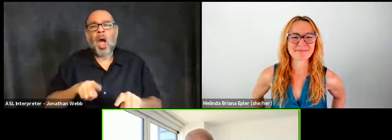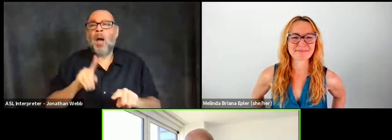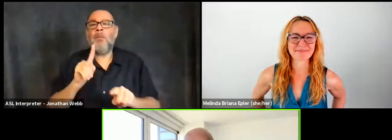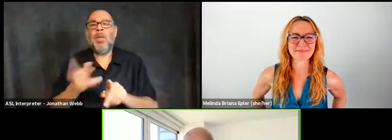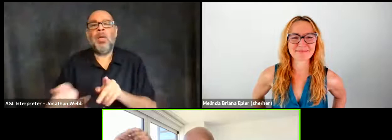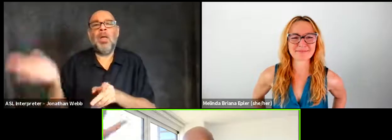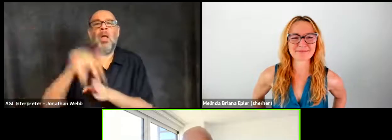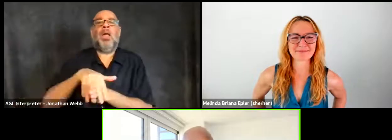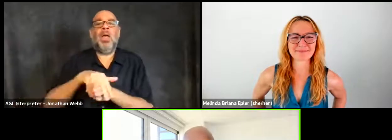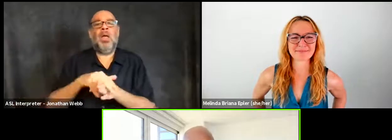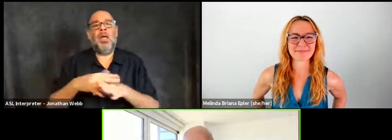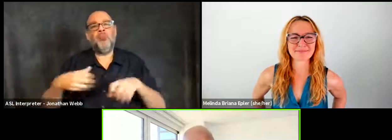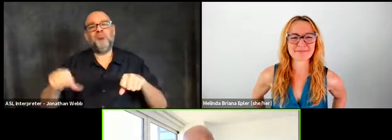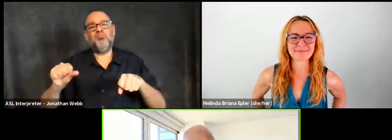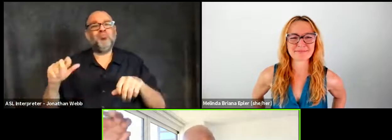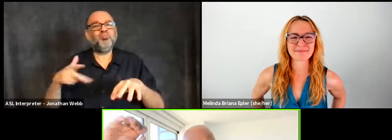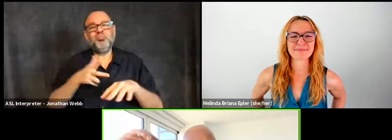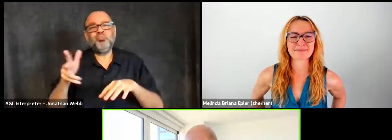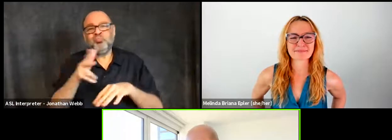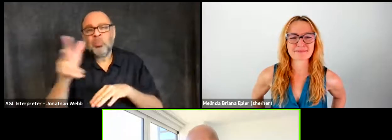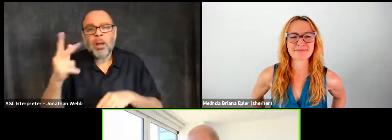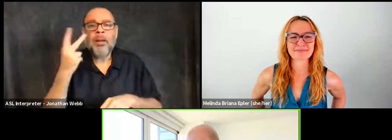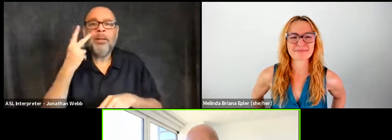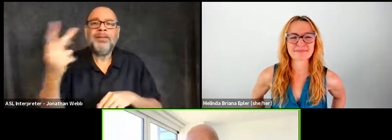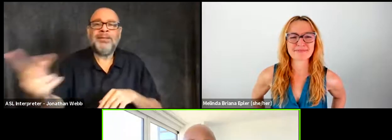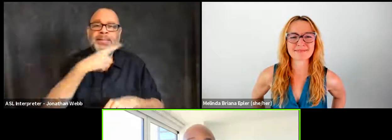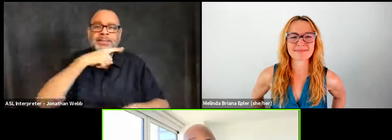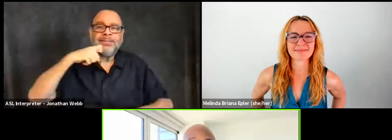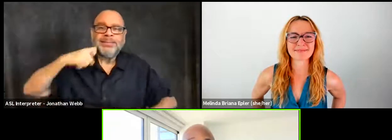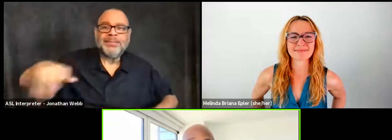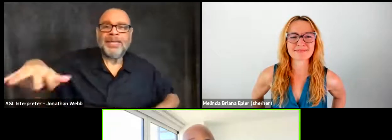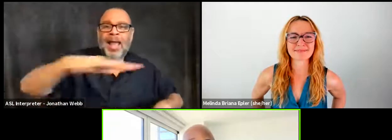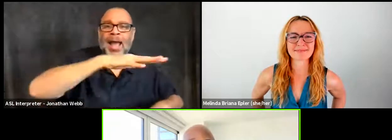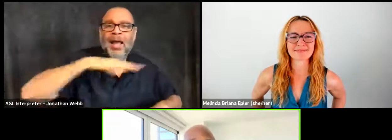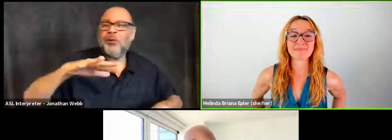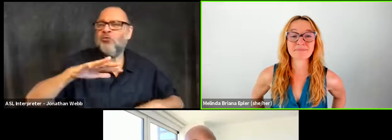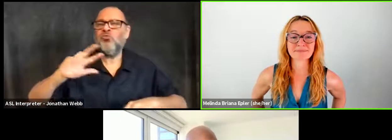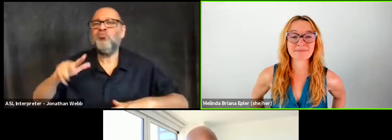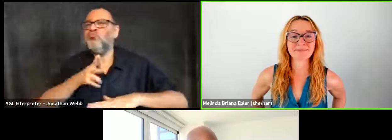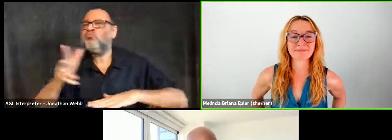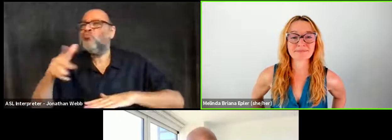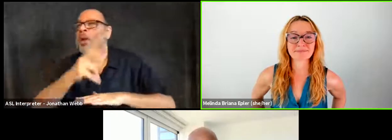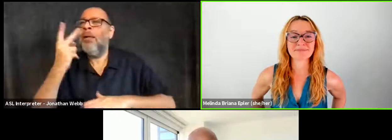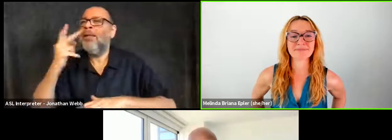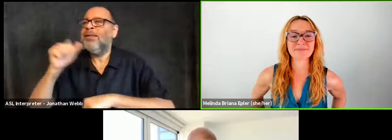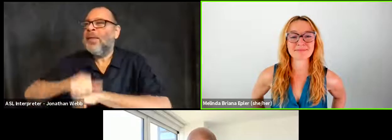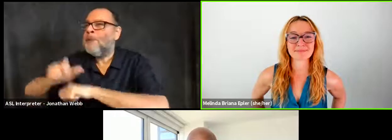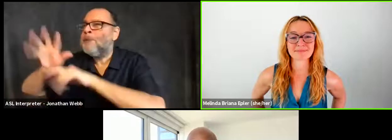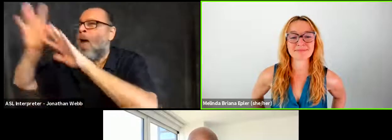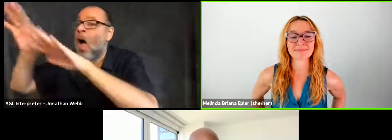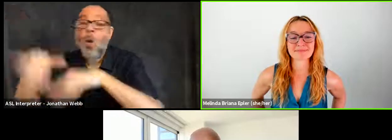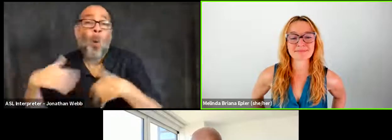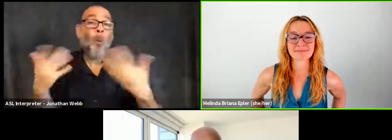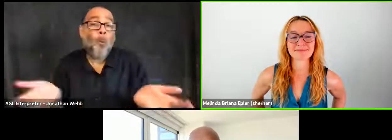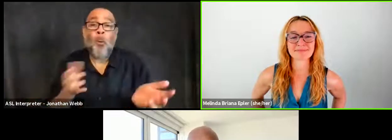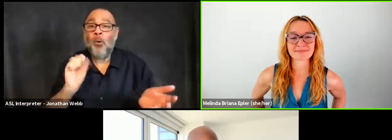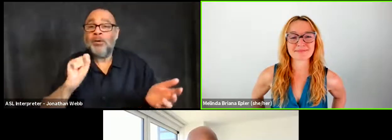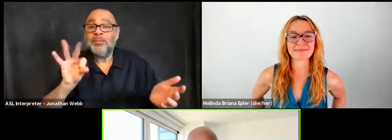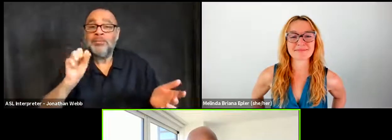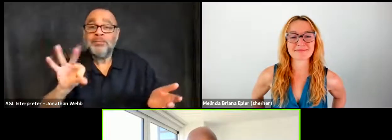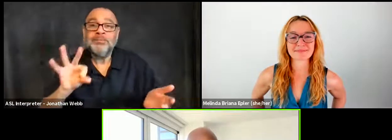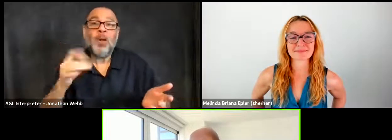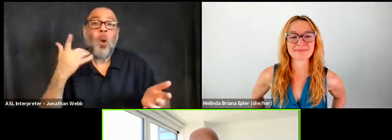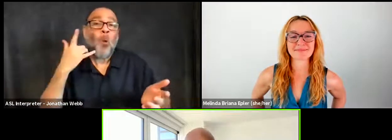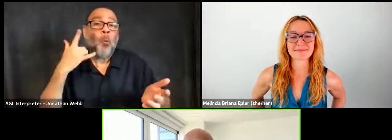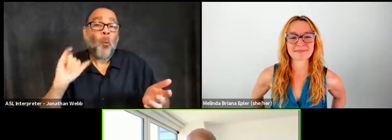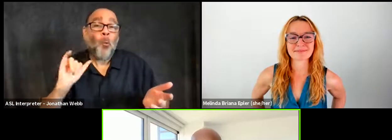ride over the Golden Gate Bridge, you're like, never in my life as a child, I would have thought that I would be living in San